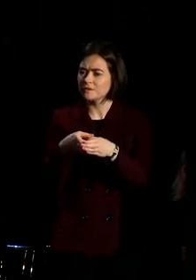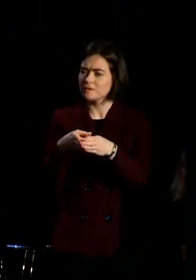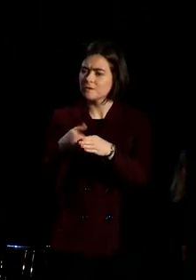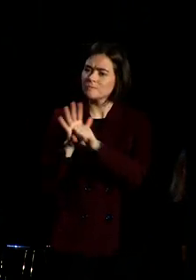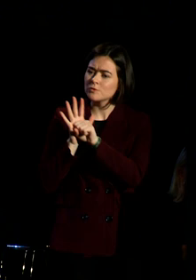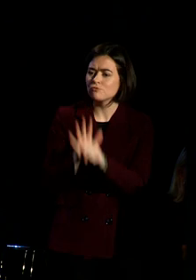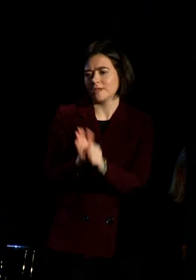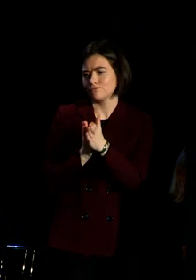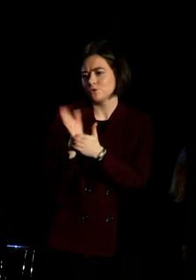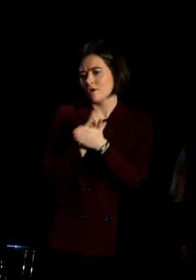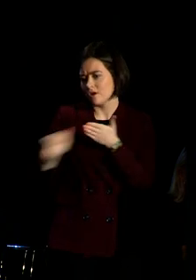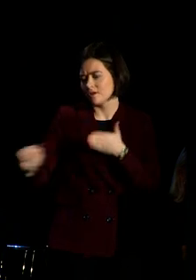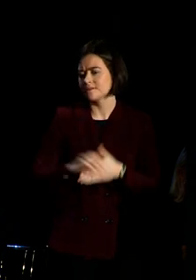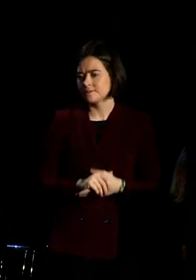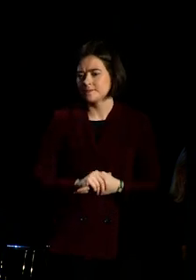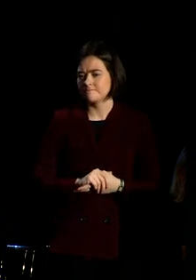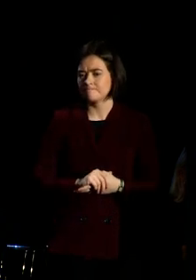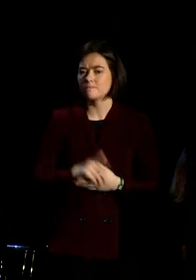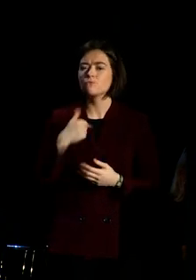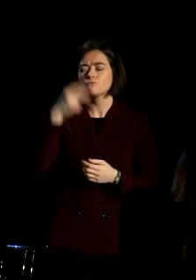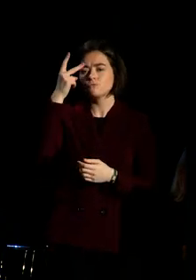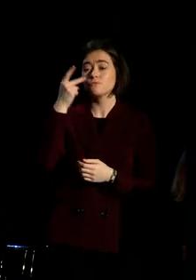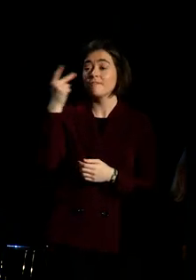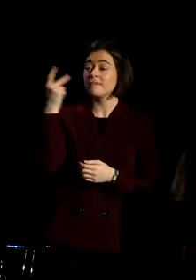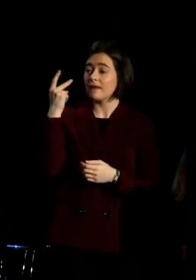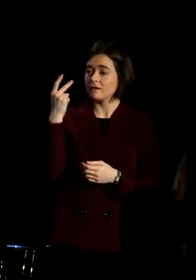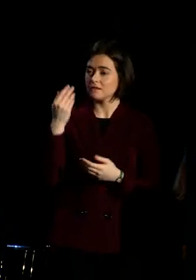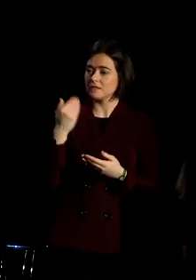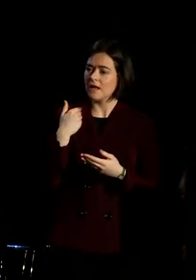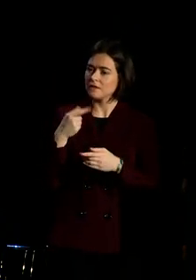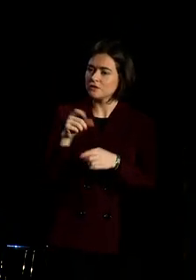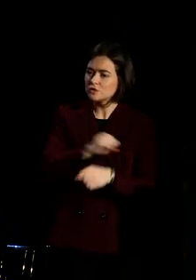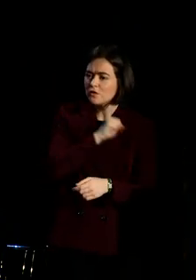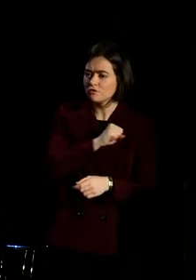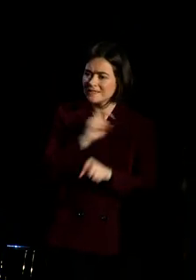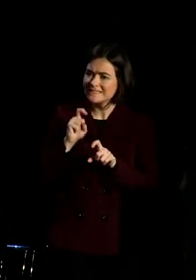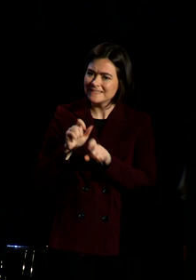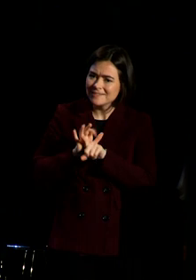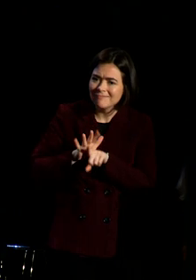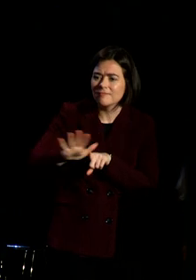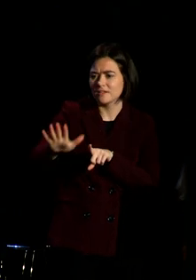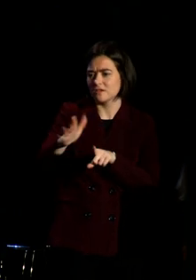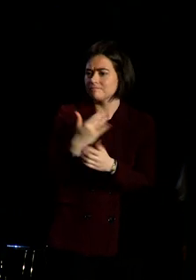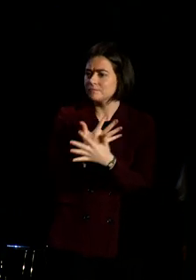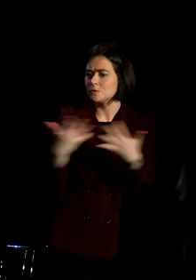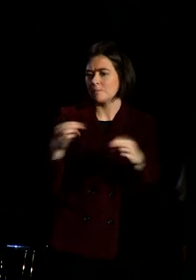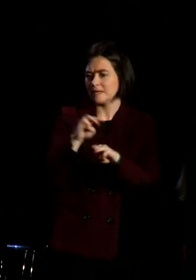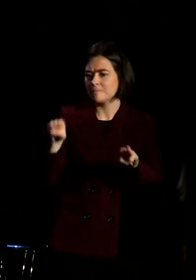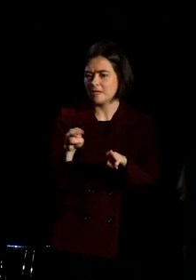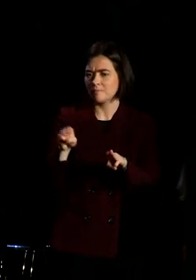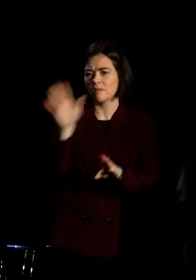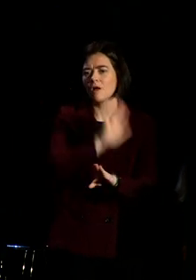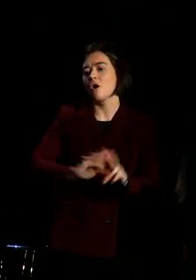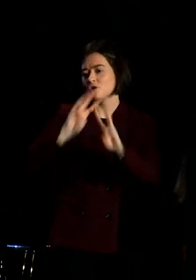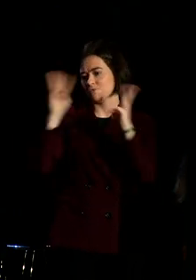persecuted during the Holocaust. We reflect on this and on the suffering still being inflicted on people throughout